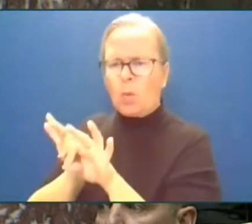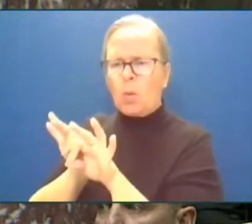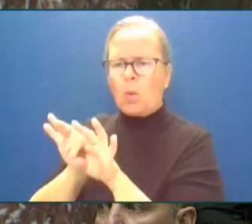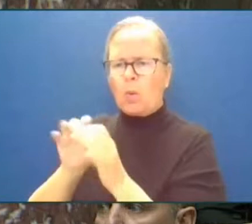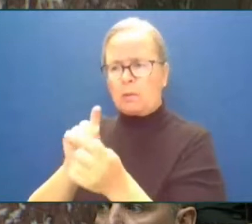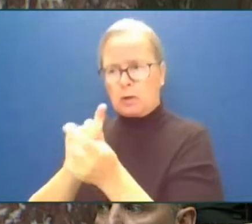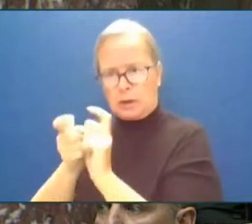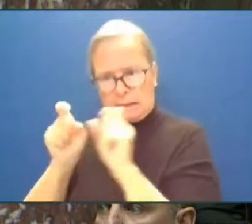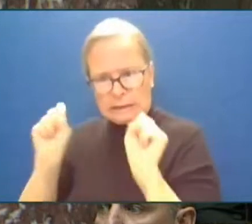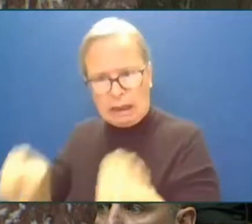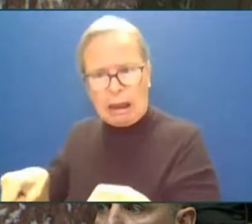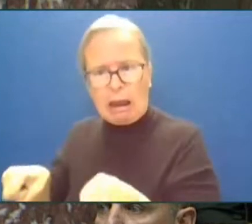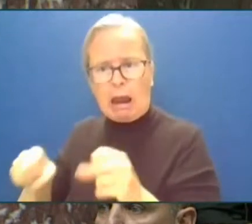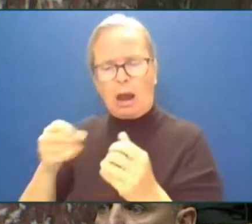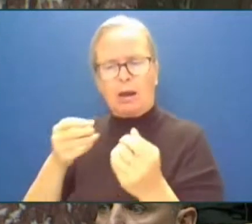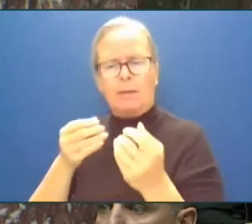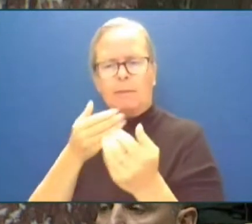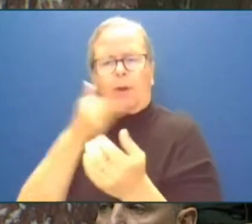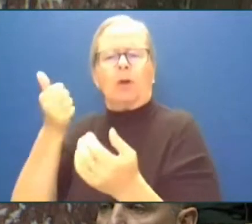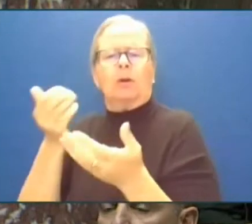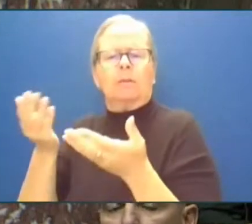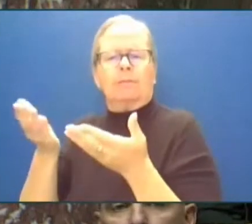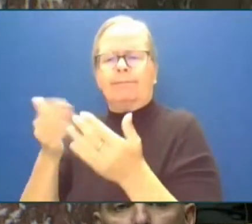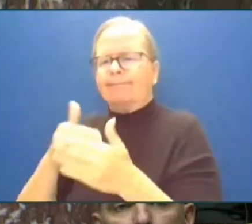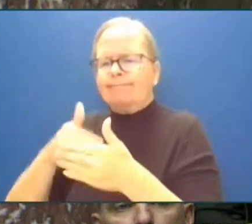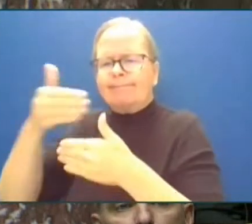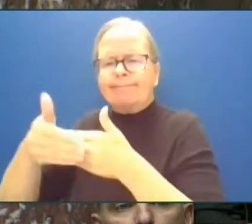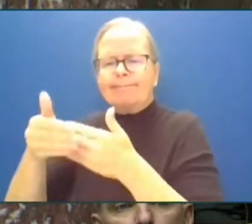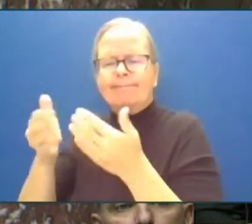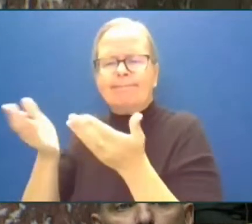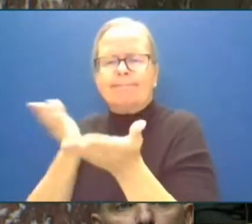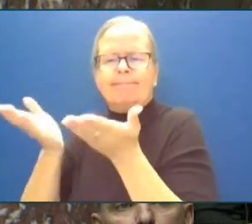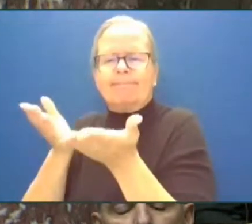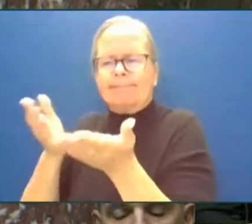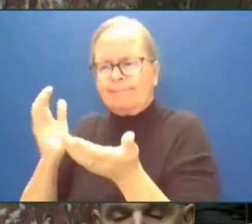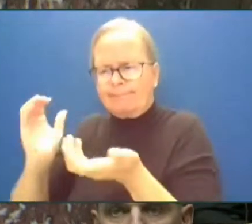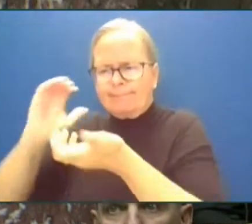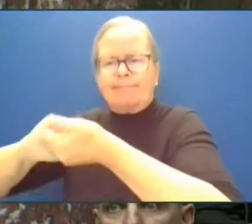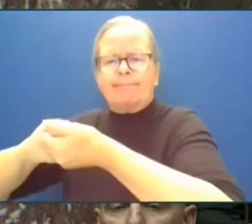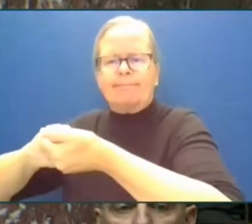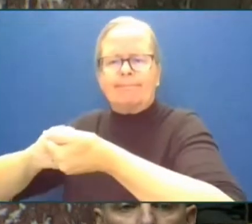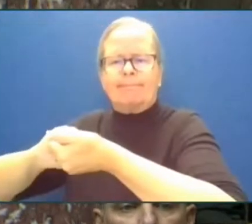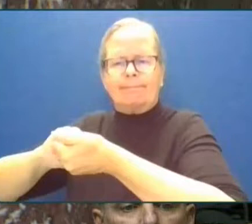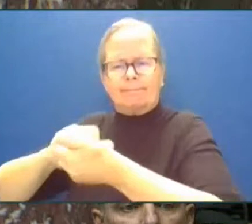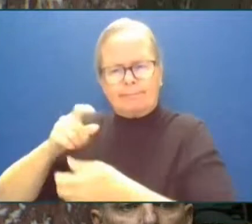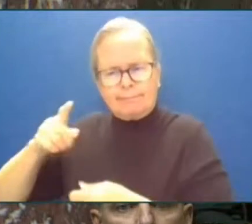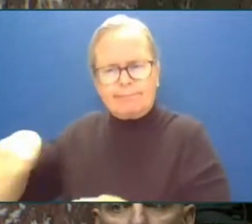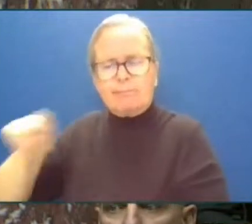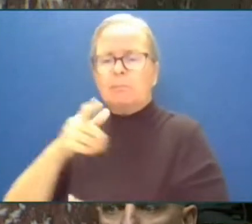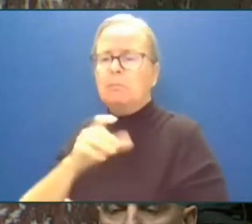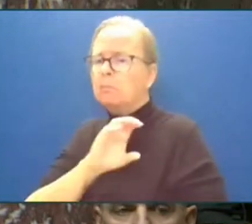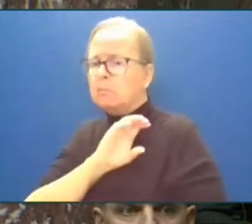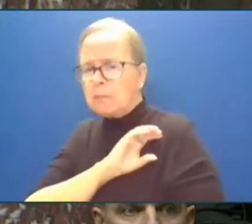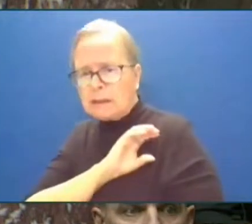in the criminal justice system and municipalities to make sure we get it right.